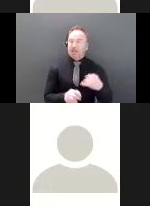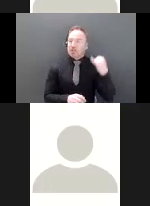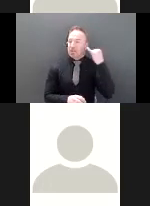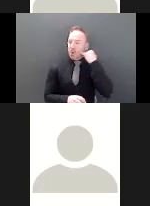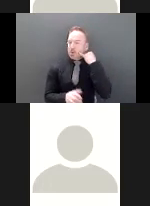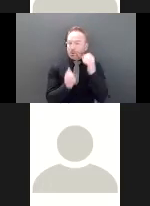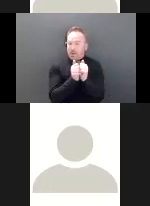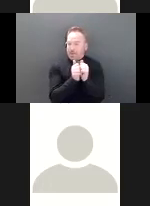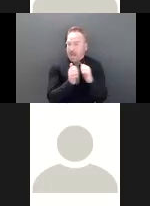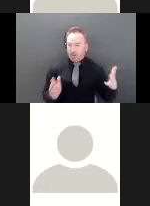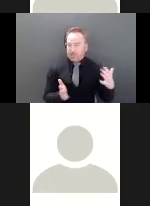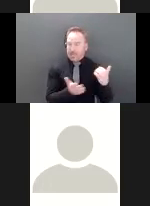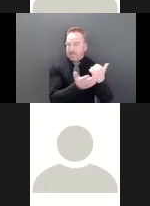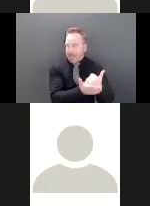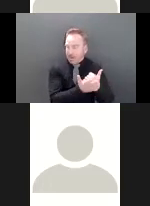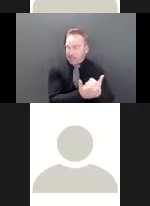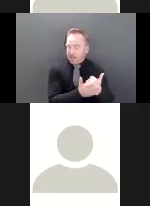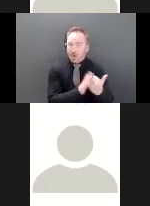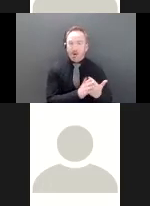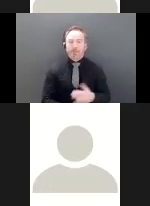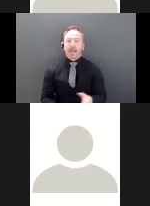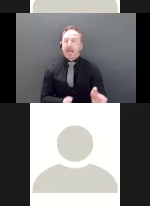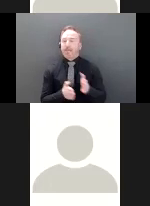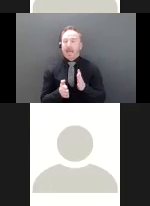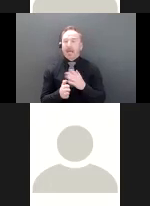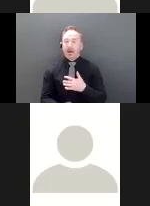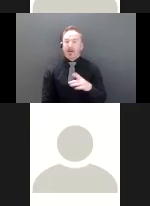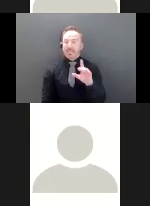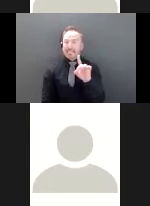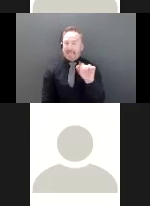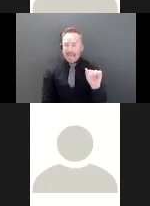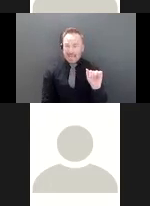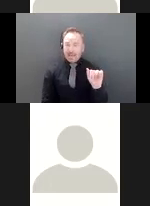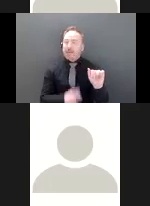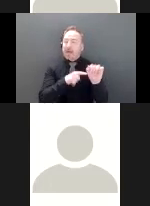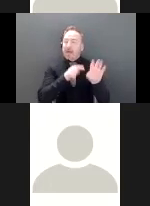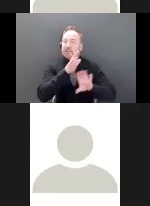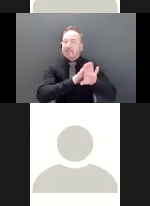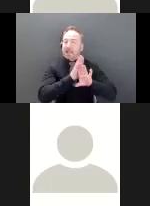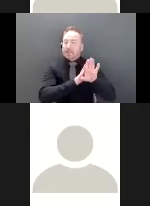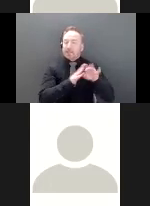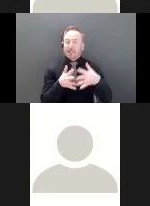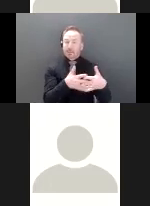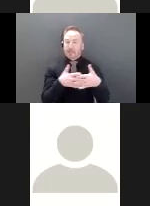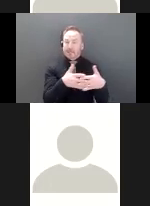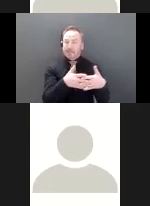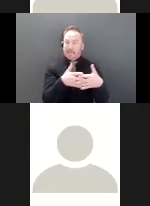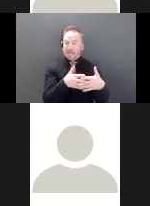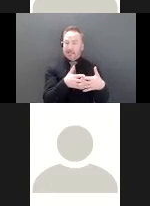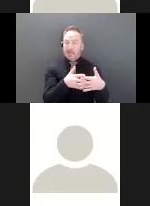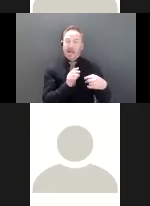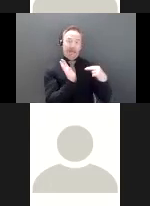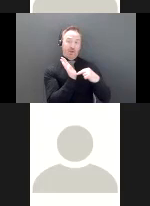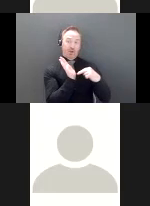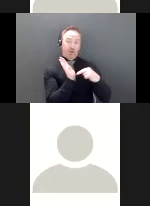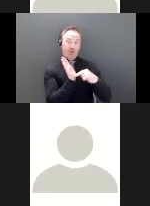the Jackie Campbell Danger Assessment on the far right, which was developed in the States by a nurse,